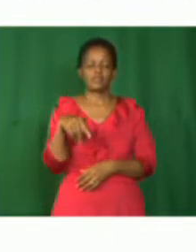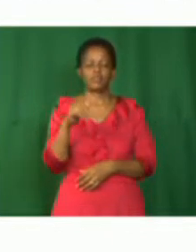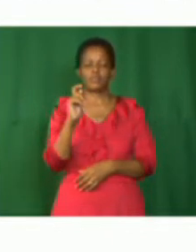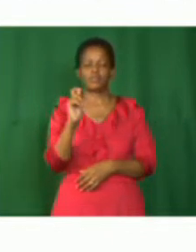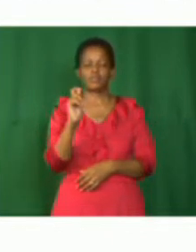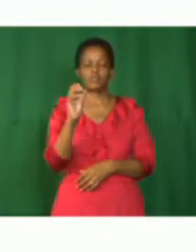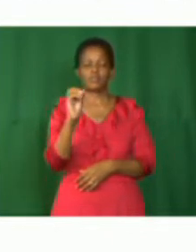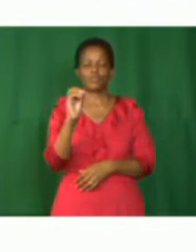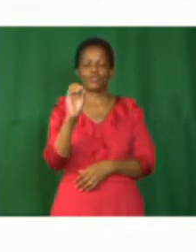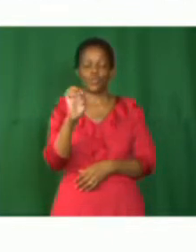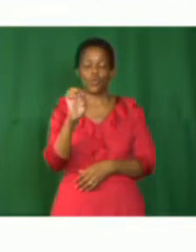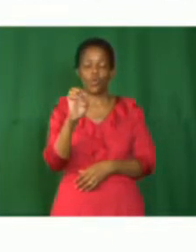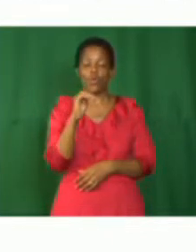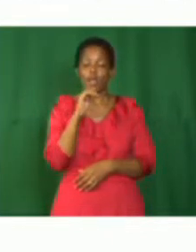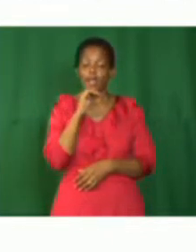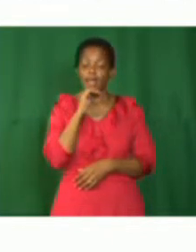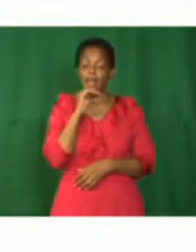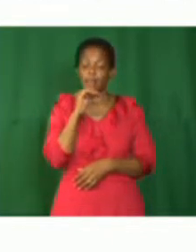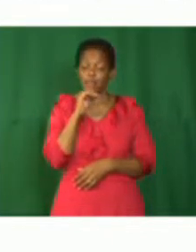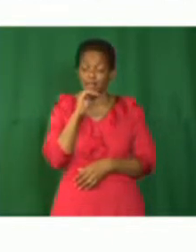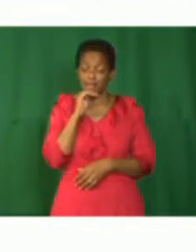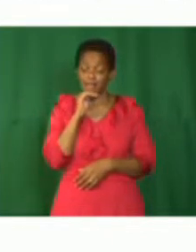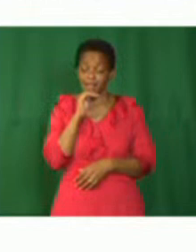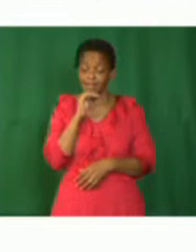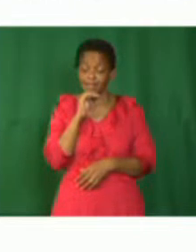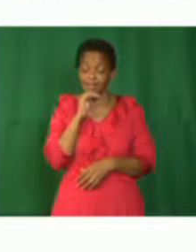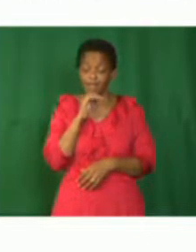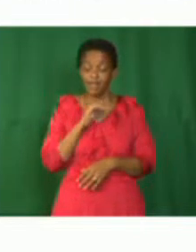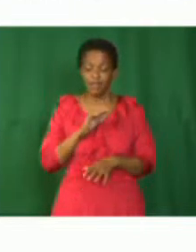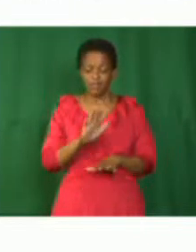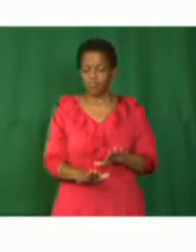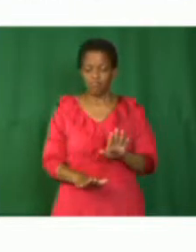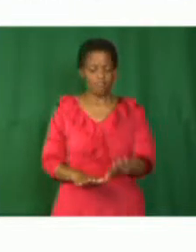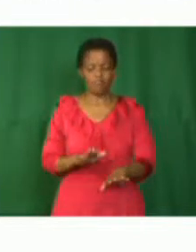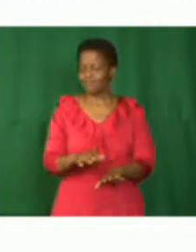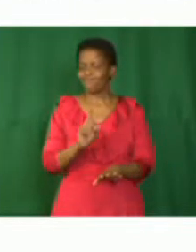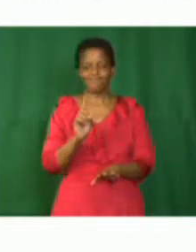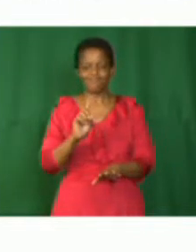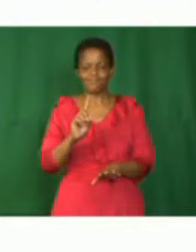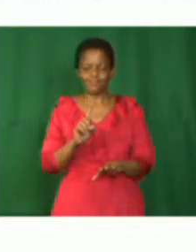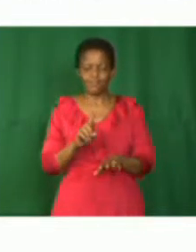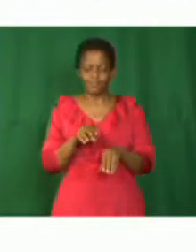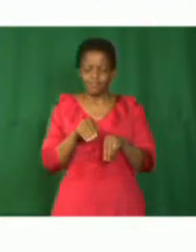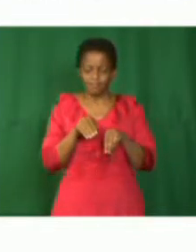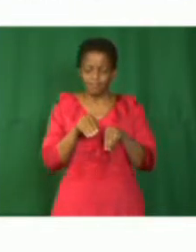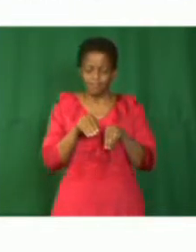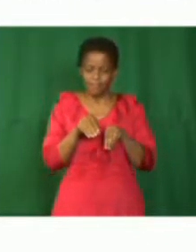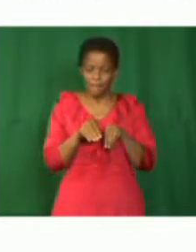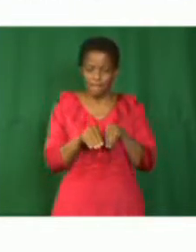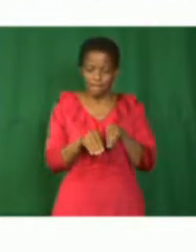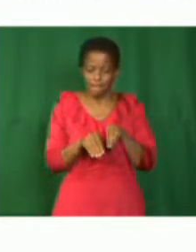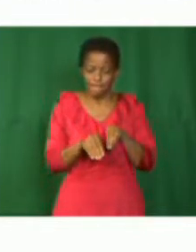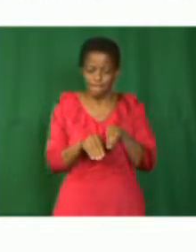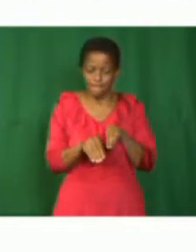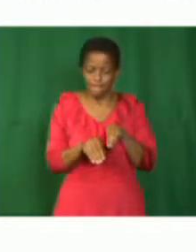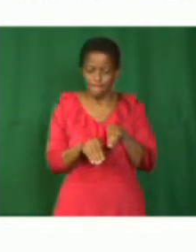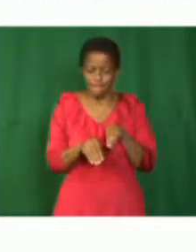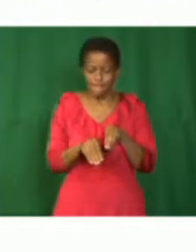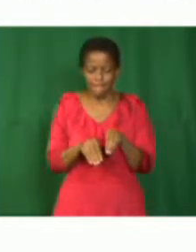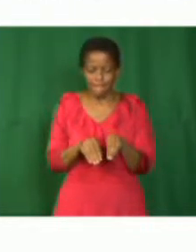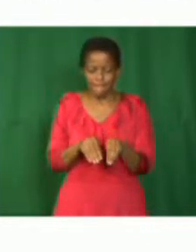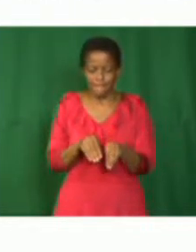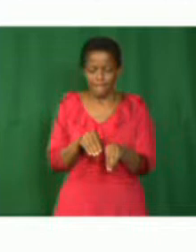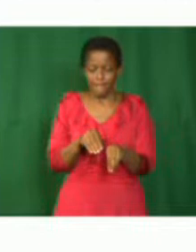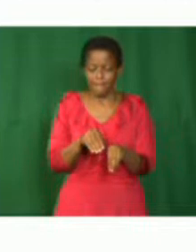you walk on the tips of your toes. Now, in most cases, you are going to tiptoe